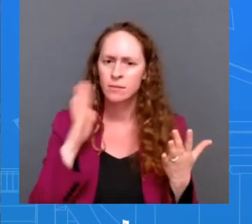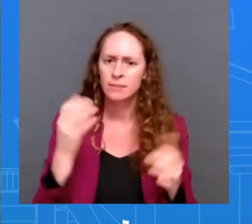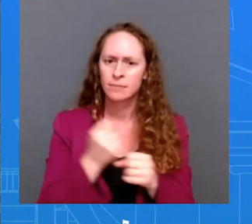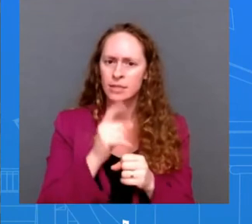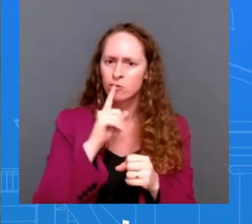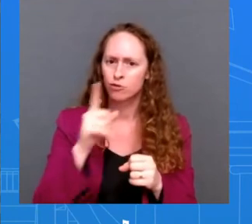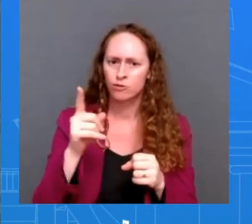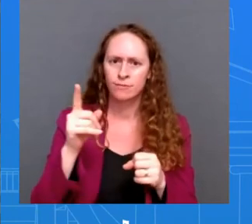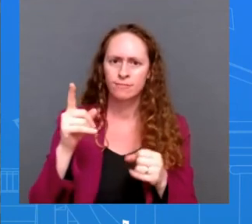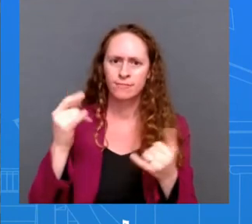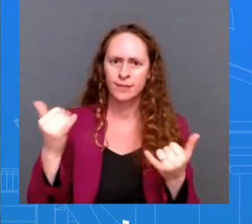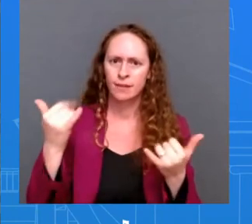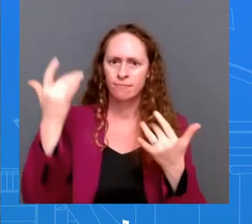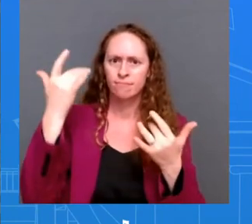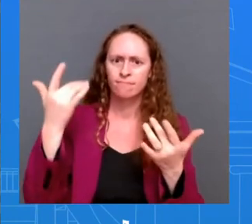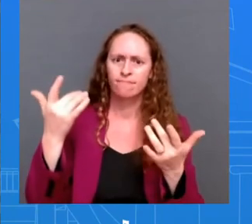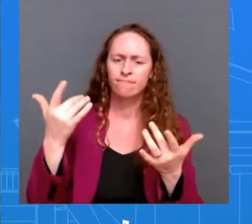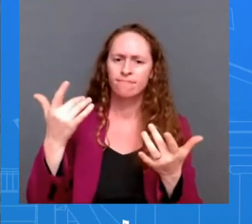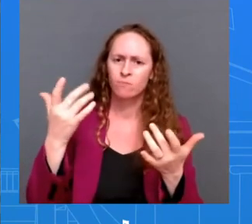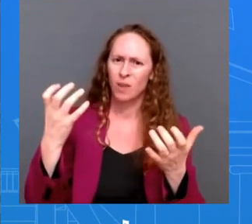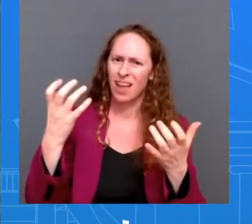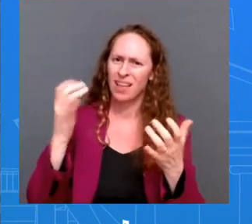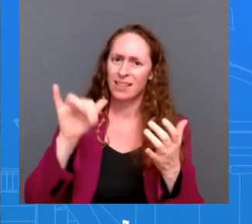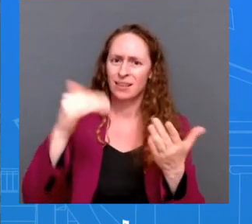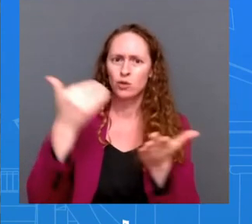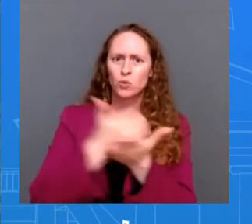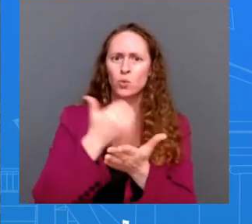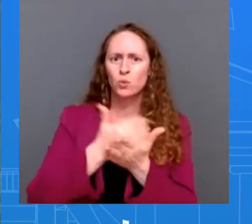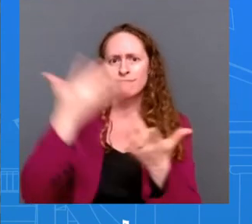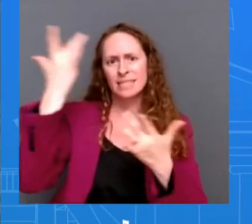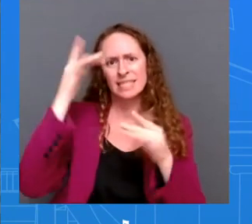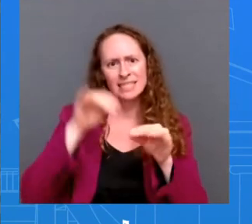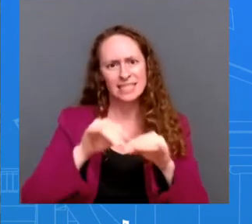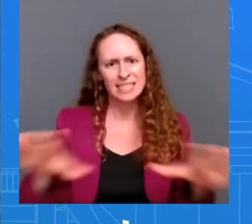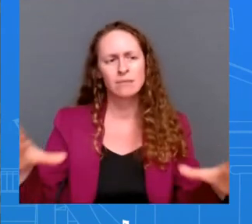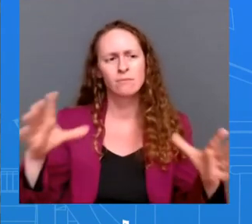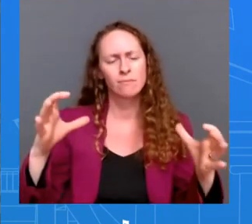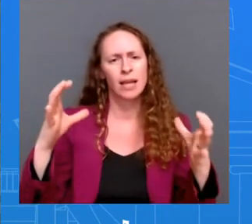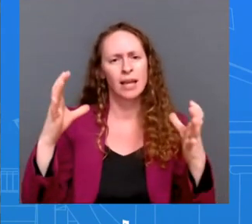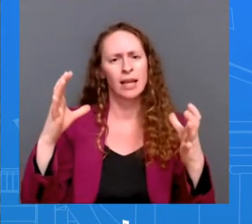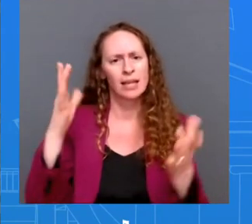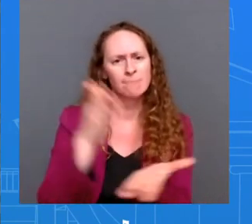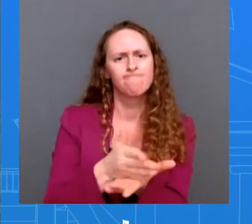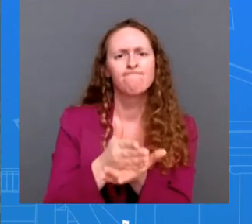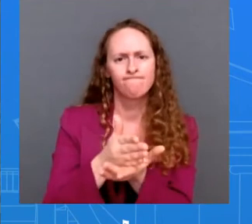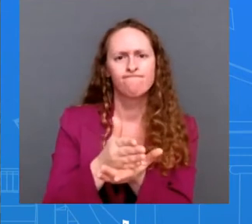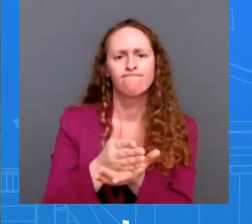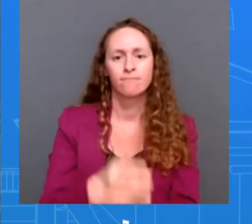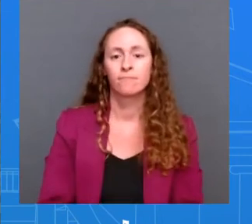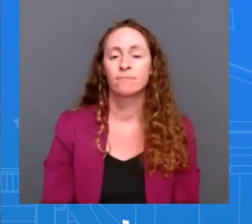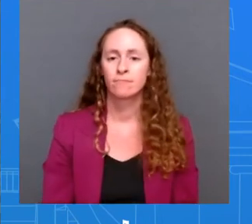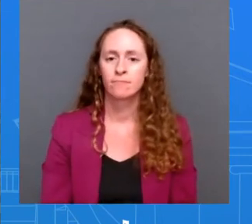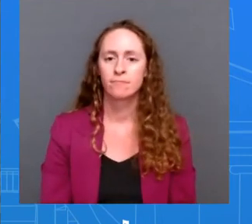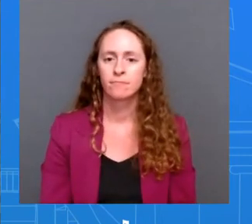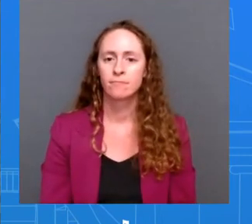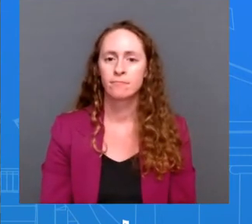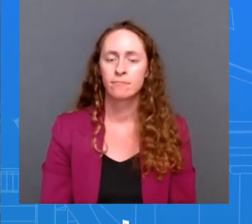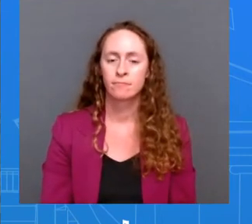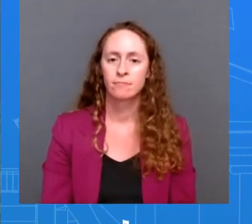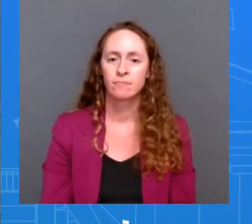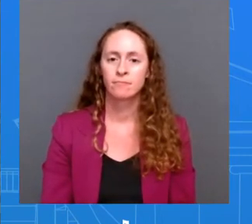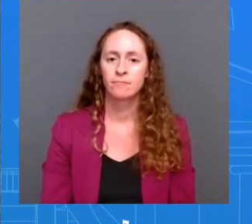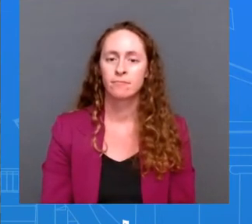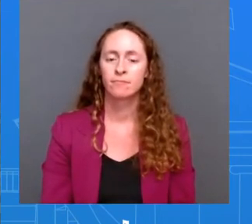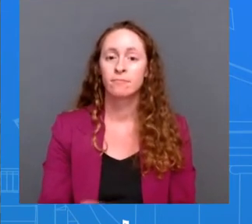do that. So, as you all know, the monkeypox outbreak has evolved rapidly and uniquely from prior outbreaks. So we are in a